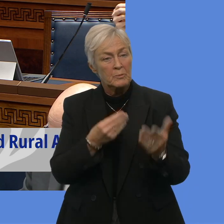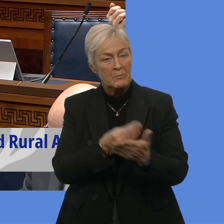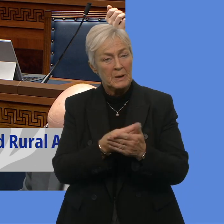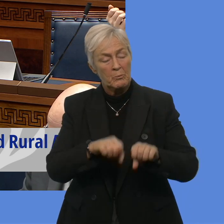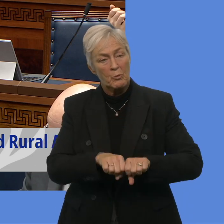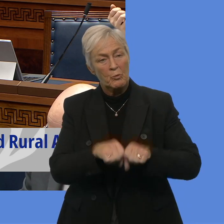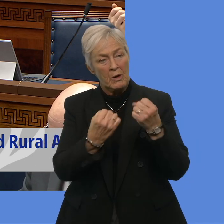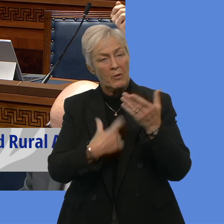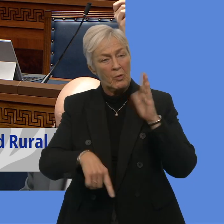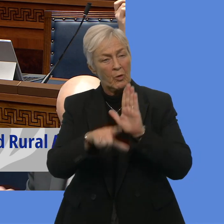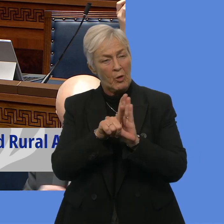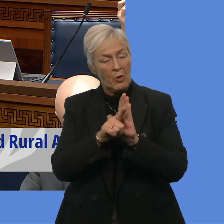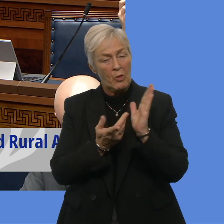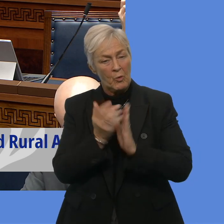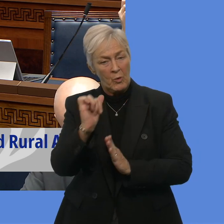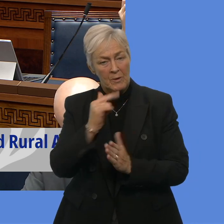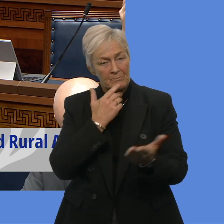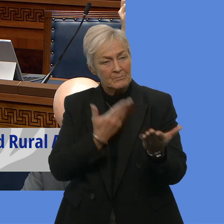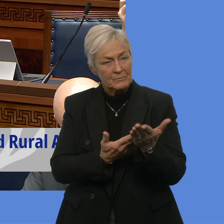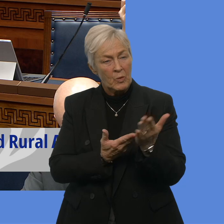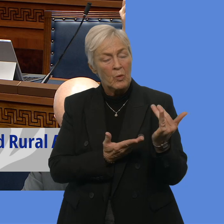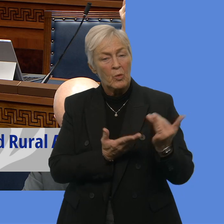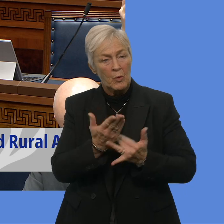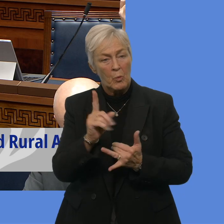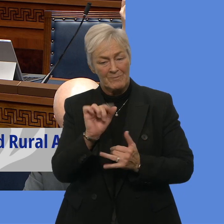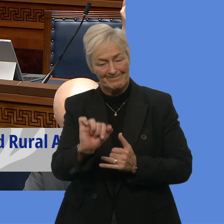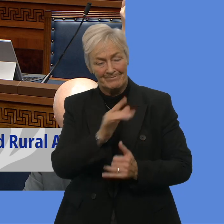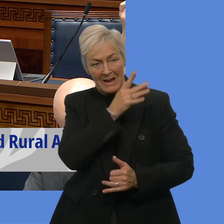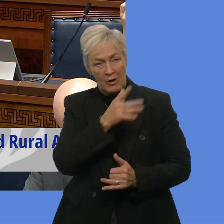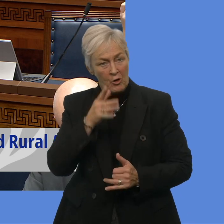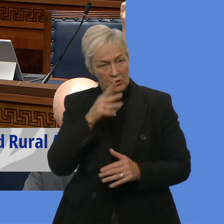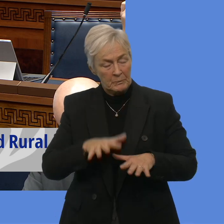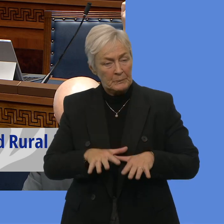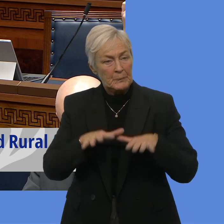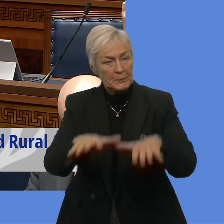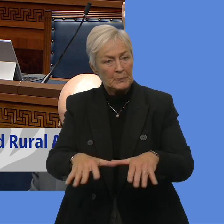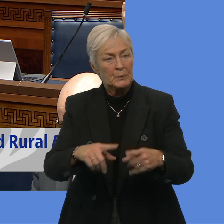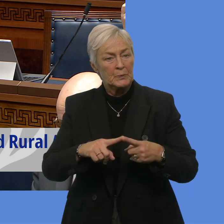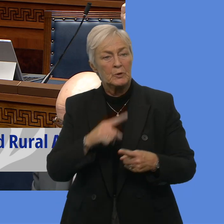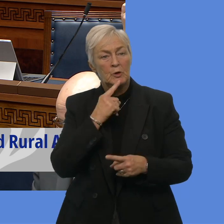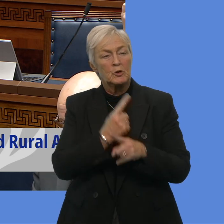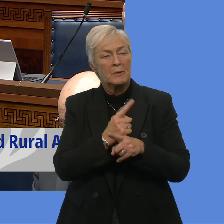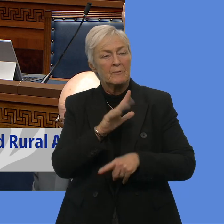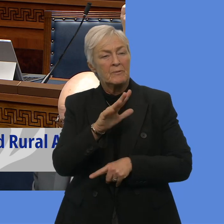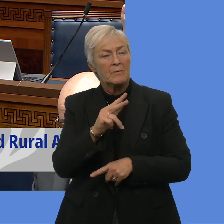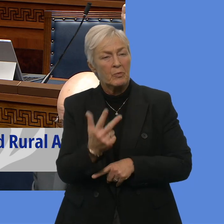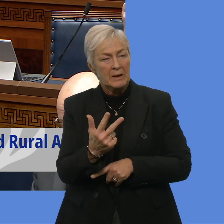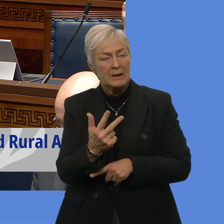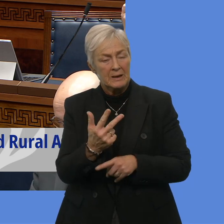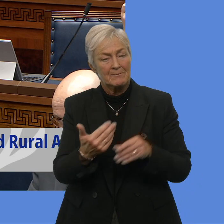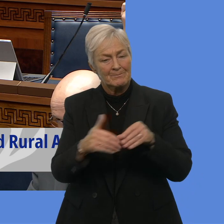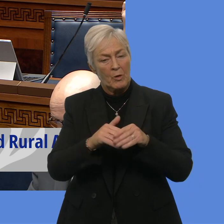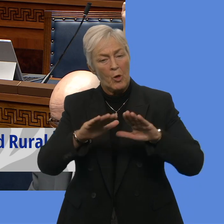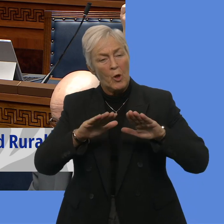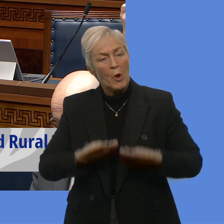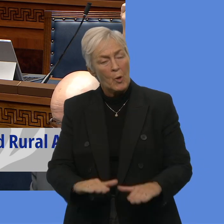of cross-compliance regulations was progressed in relation to the agricultural incident. In respect to the 53 low-severity